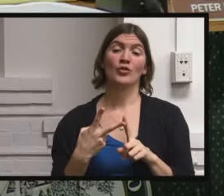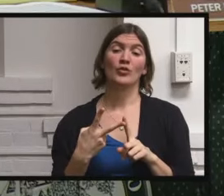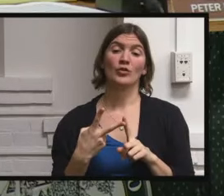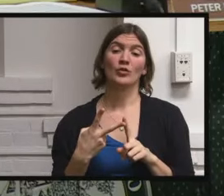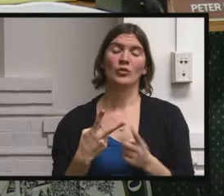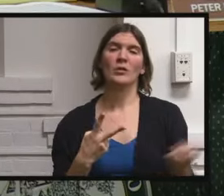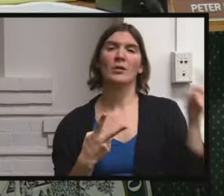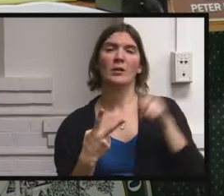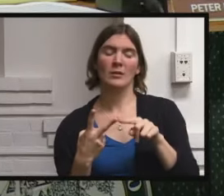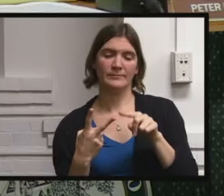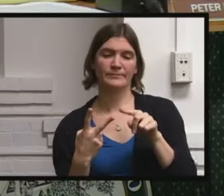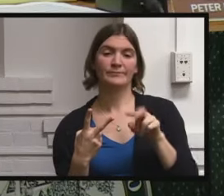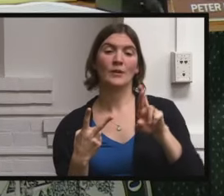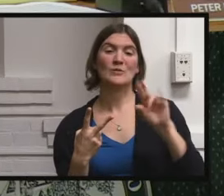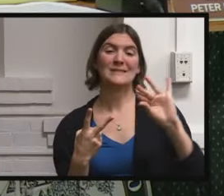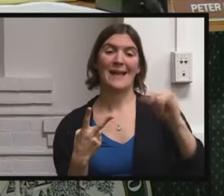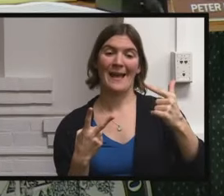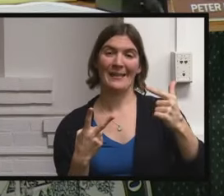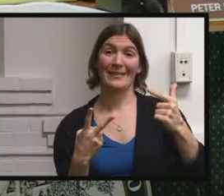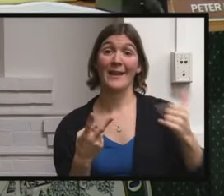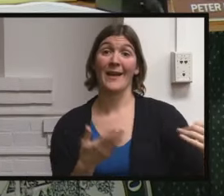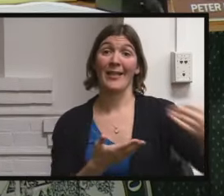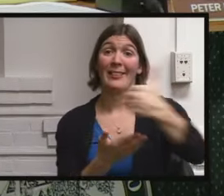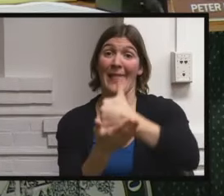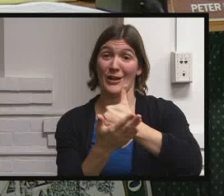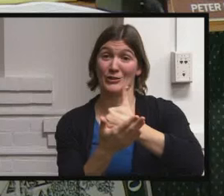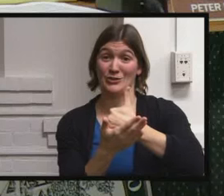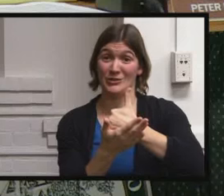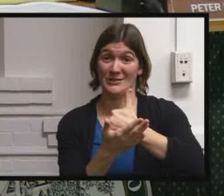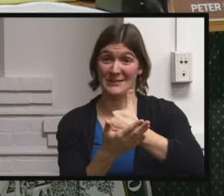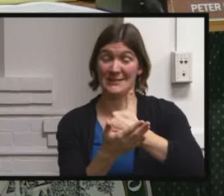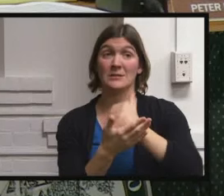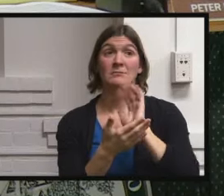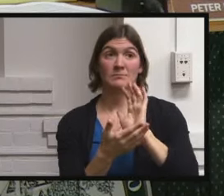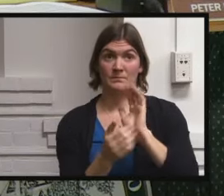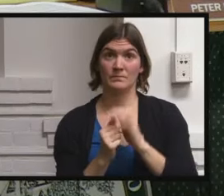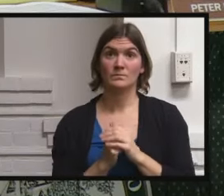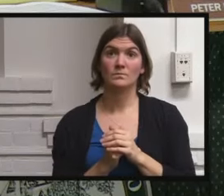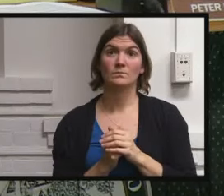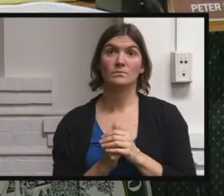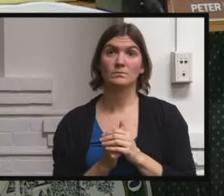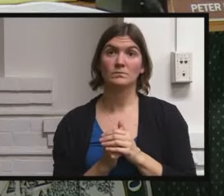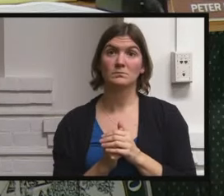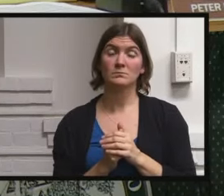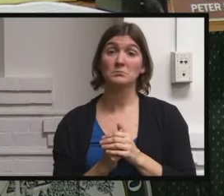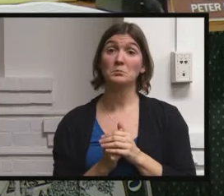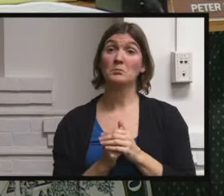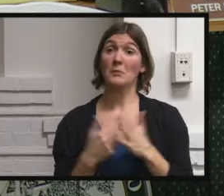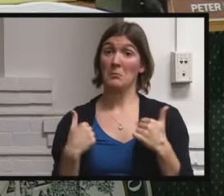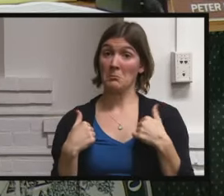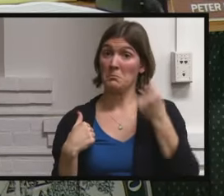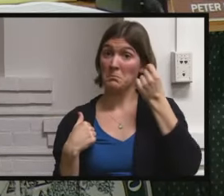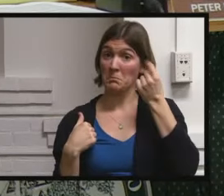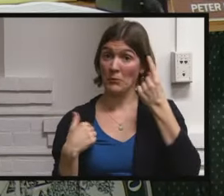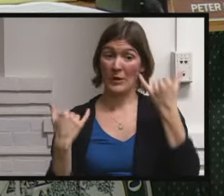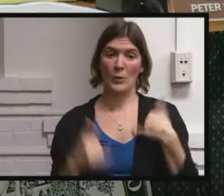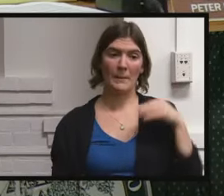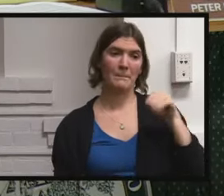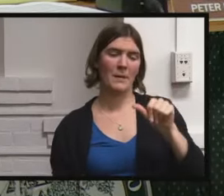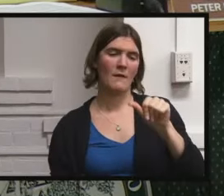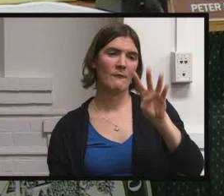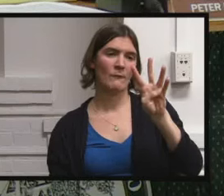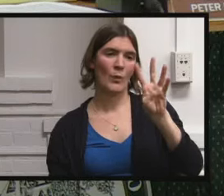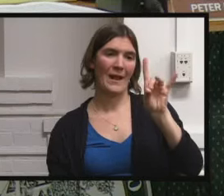back to the material, the recycling collection program, of which I understand that we're paying